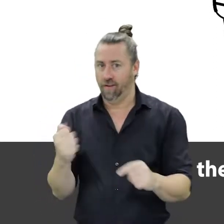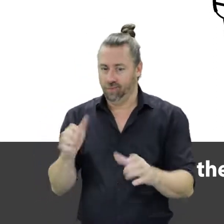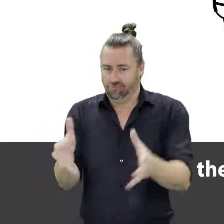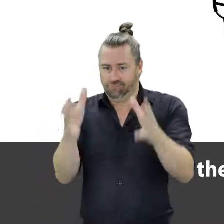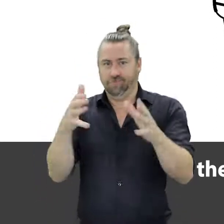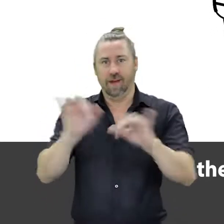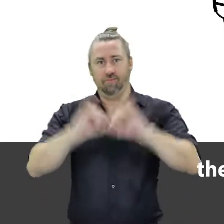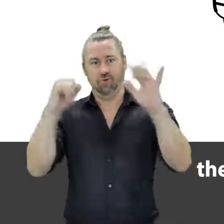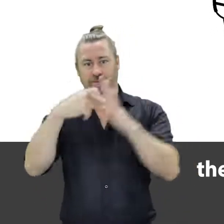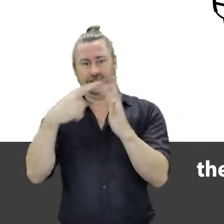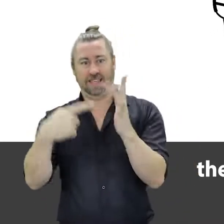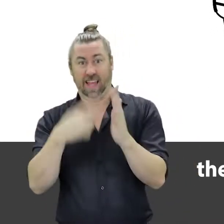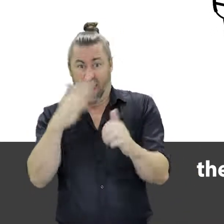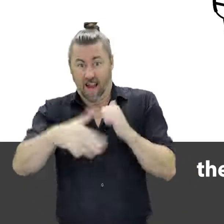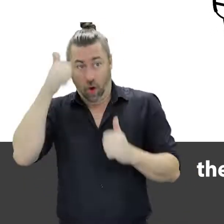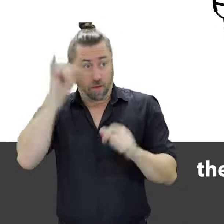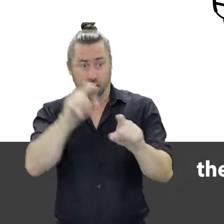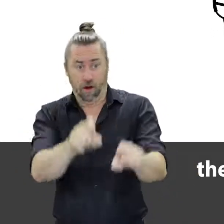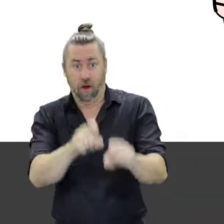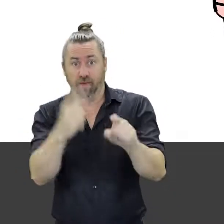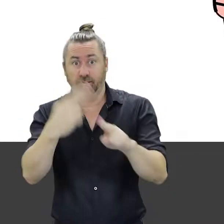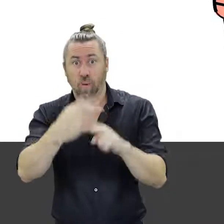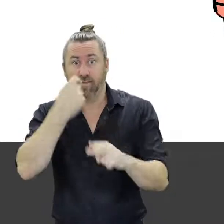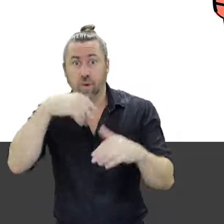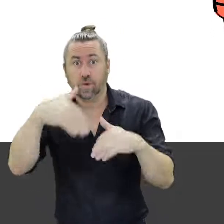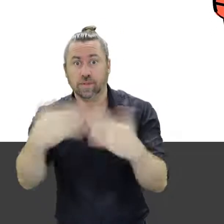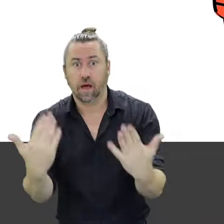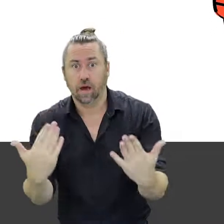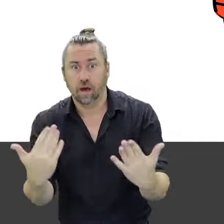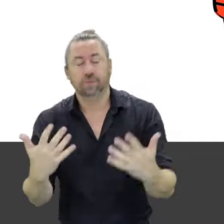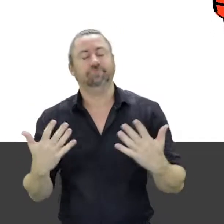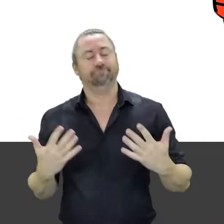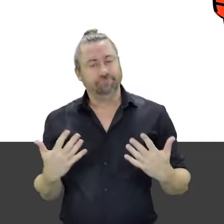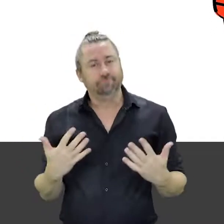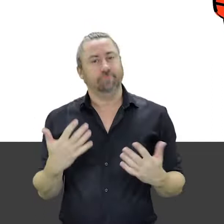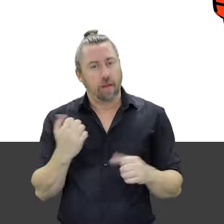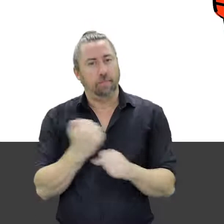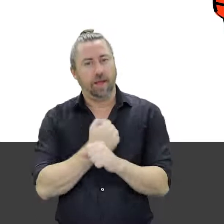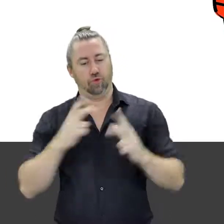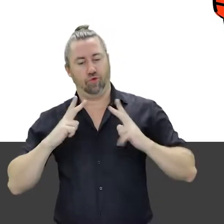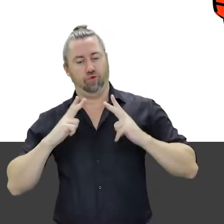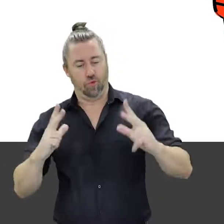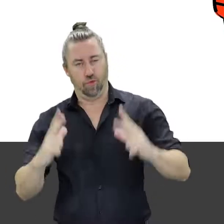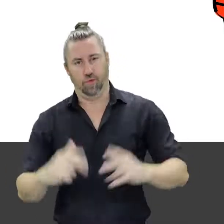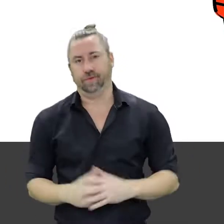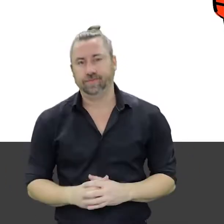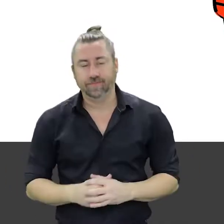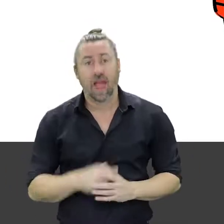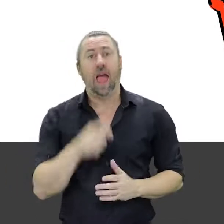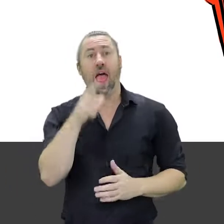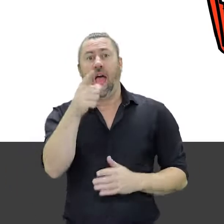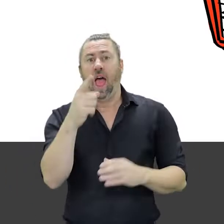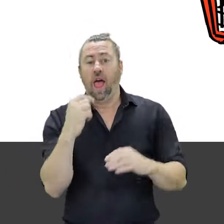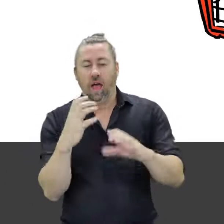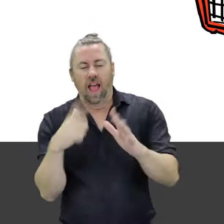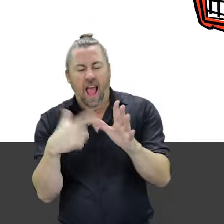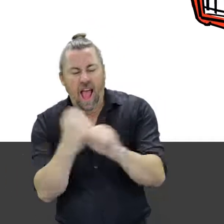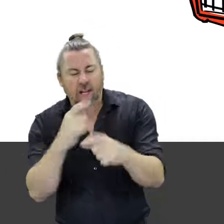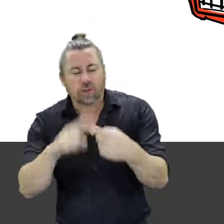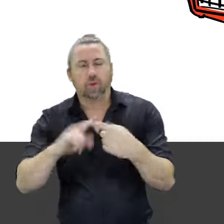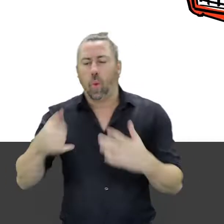live in its cage or carrier for a few days. Clearly label each cage or carrier with your contact